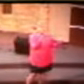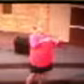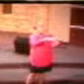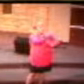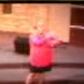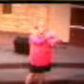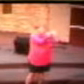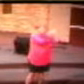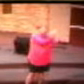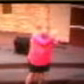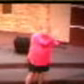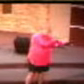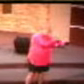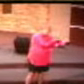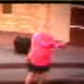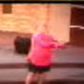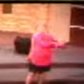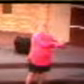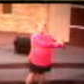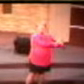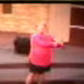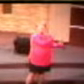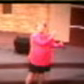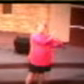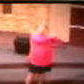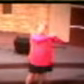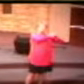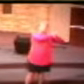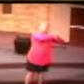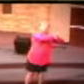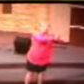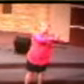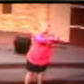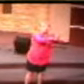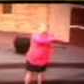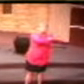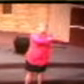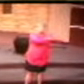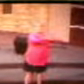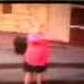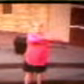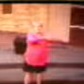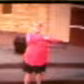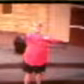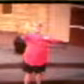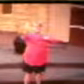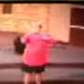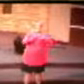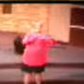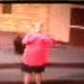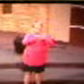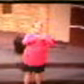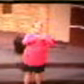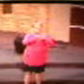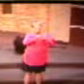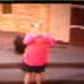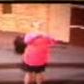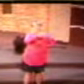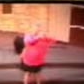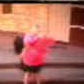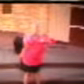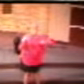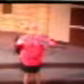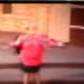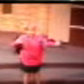forth a created order and people who would be created for relationship with God, for love